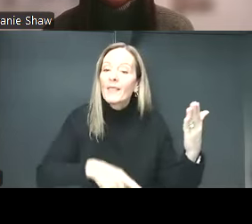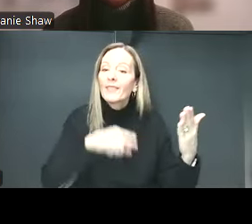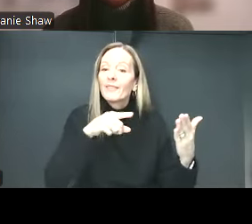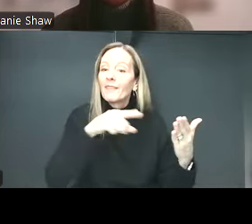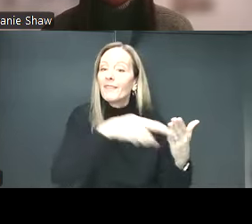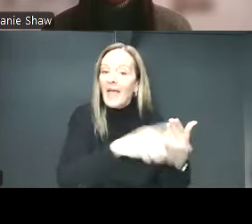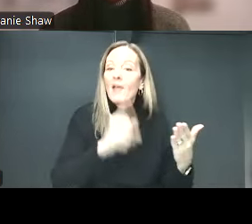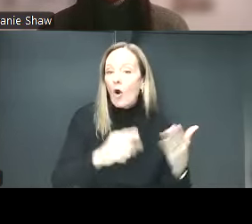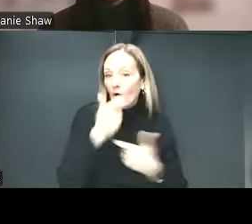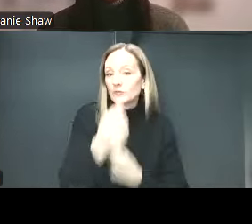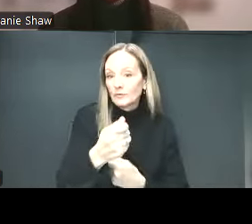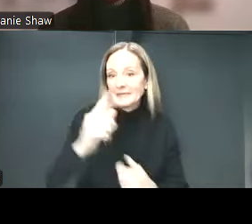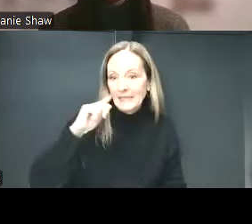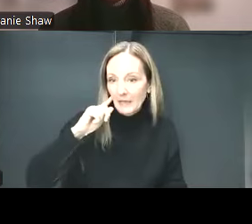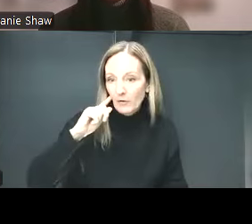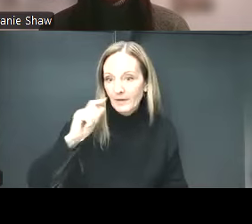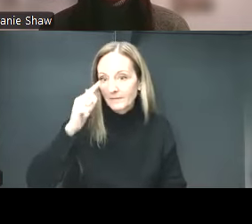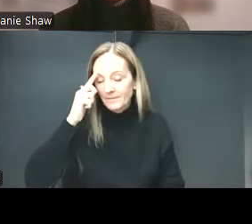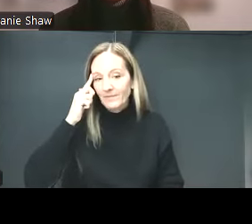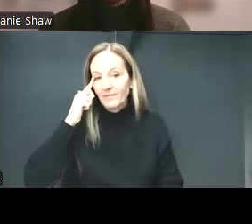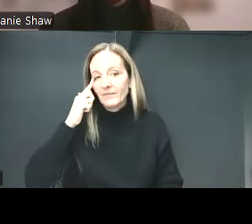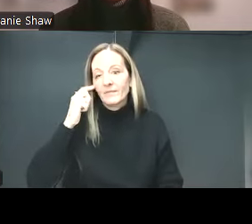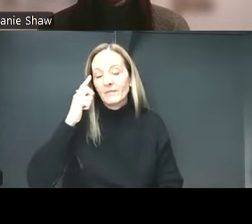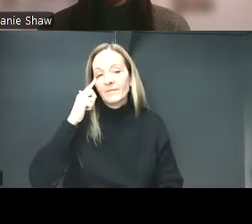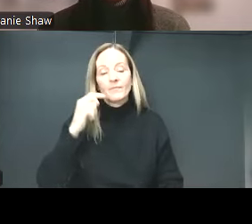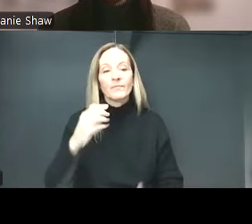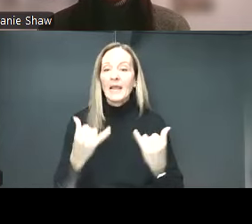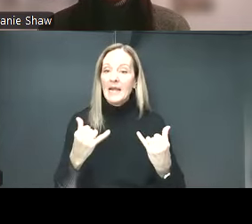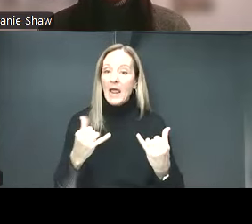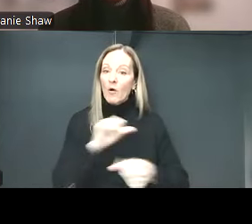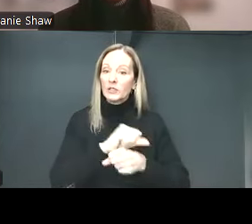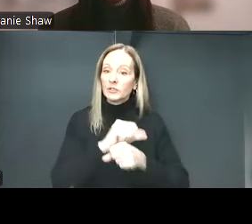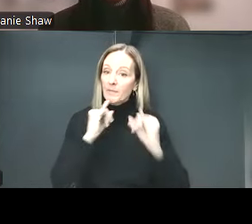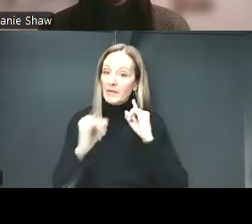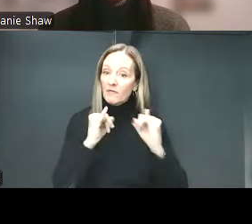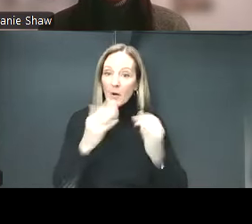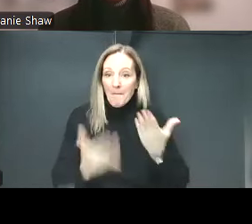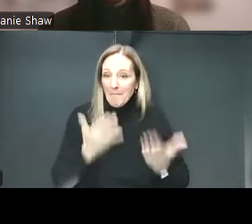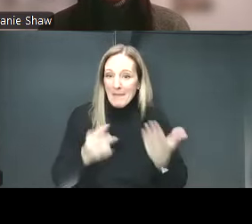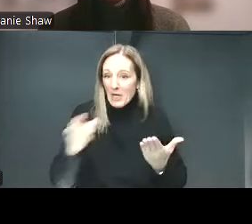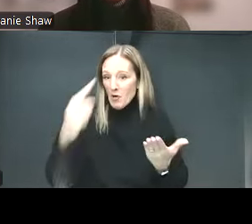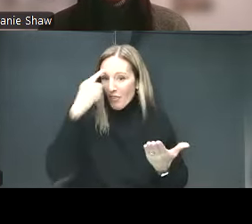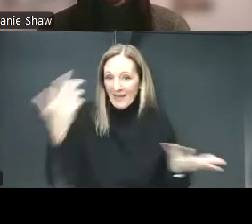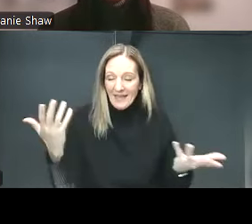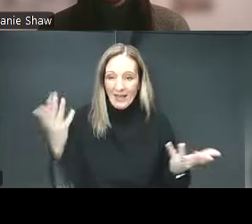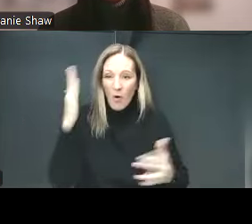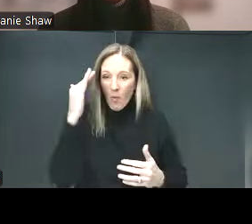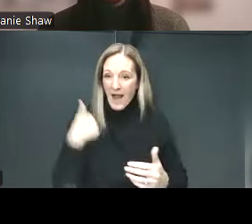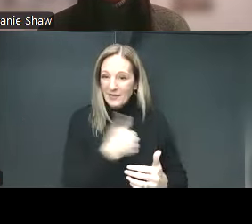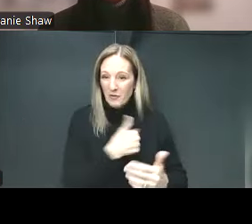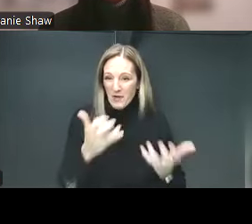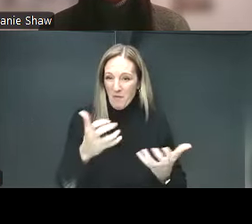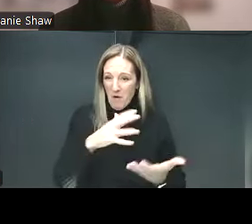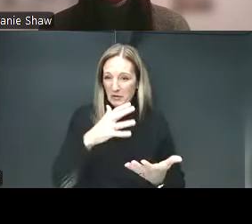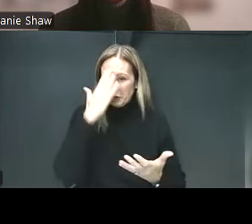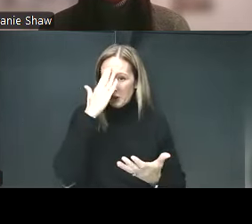On the job interview, you might be thinking, Why do we want to know all this stuff anyway?